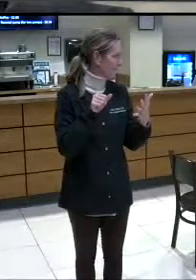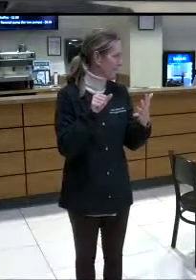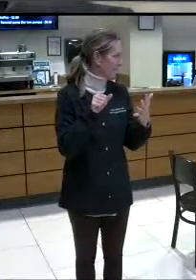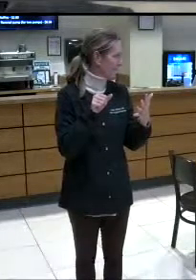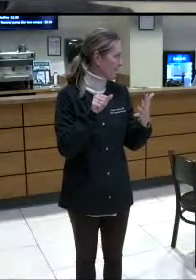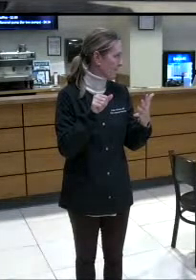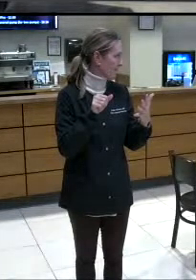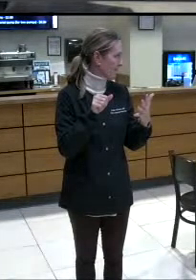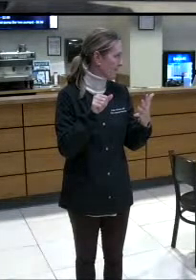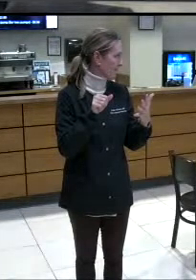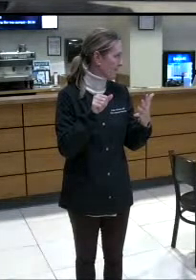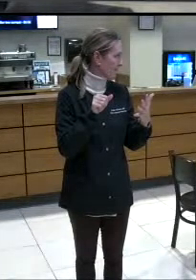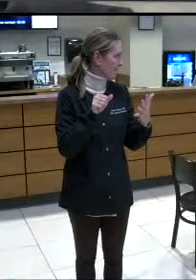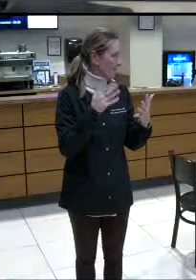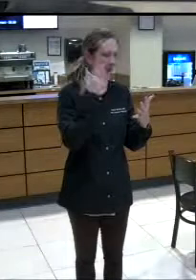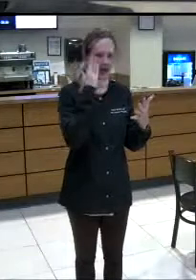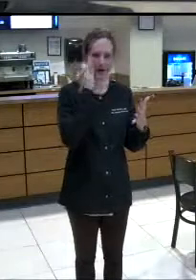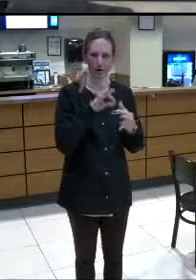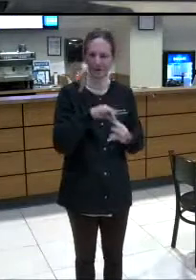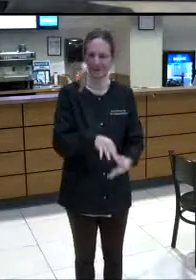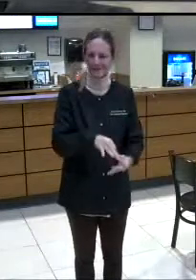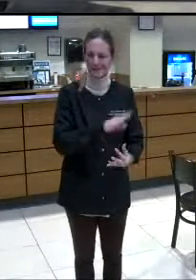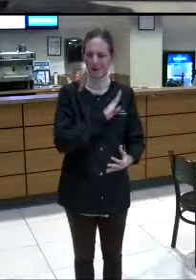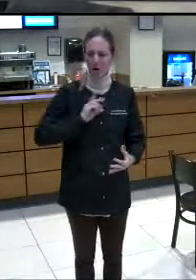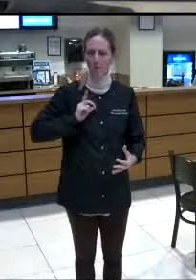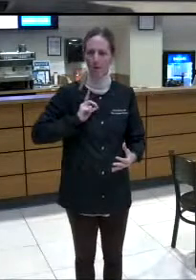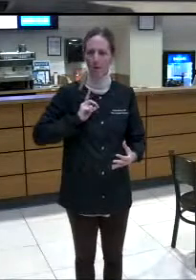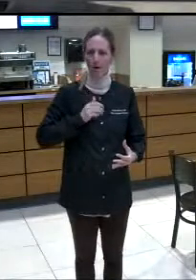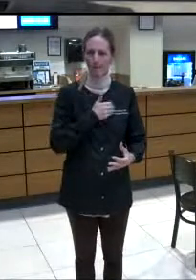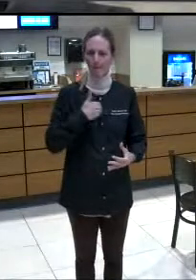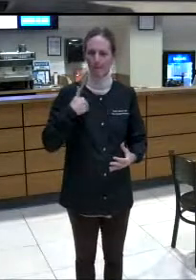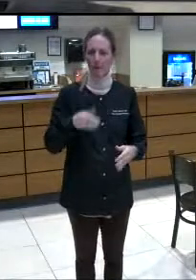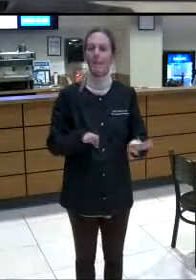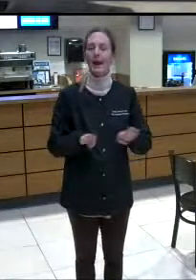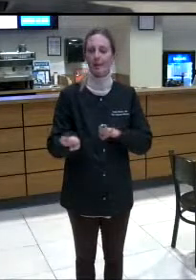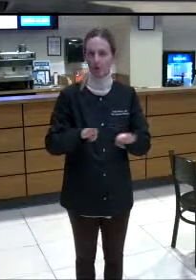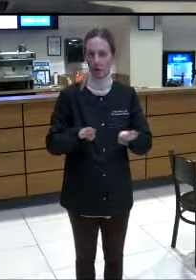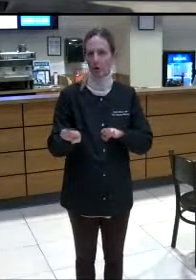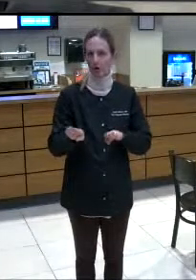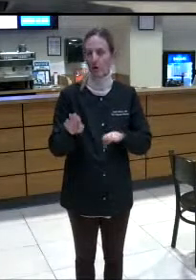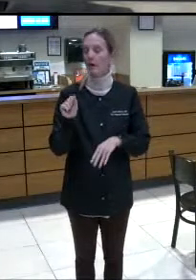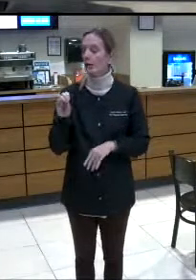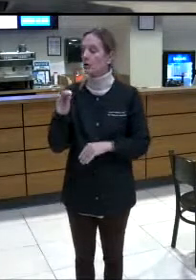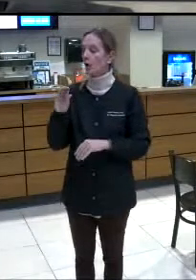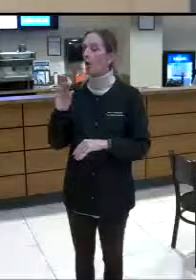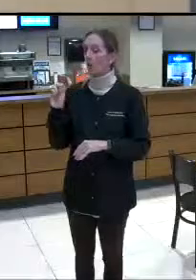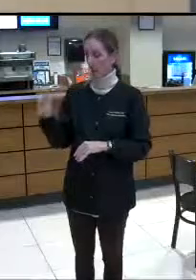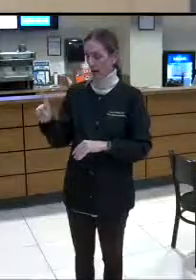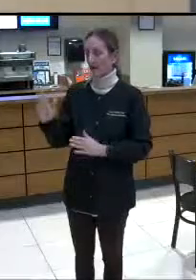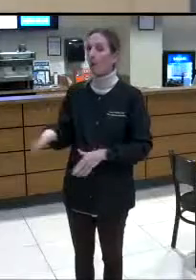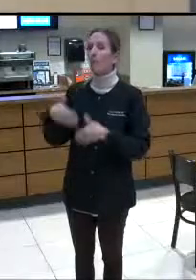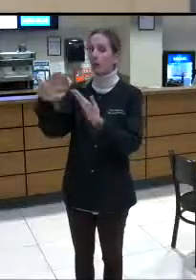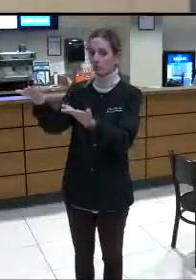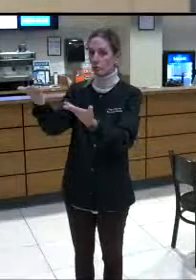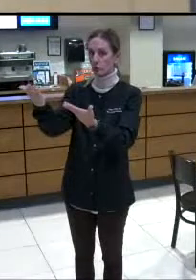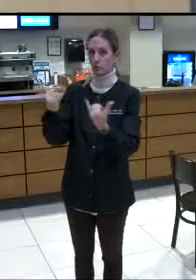Our norms around board member behavior. okay, thank you. So there's a motion on the table